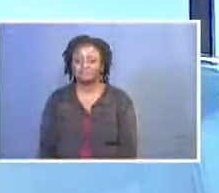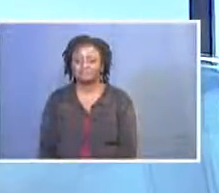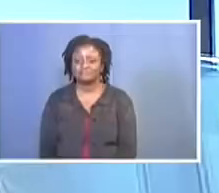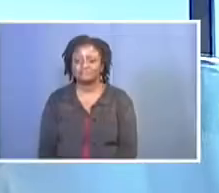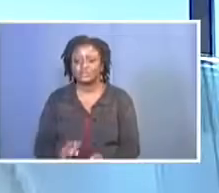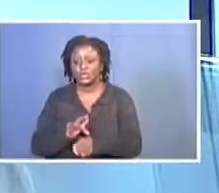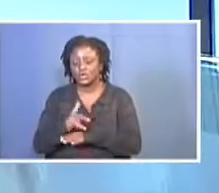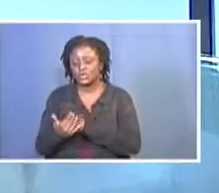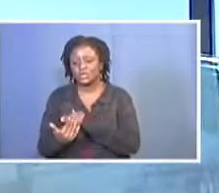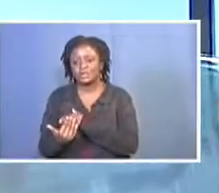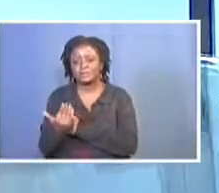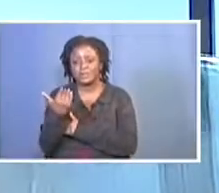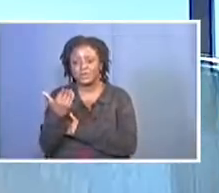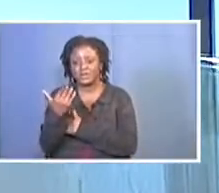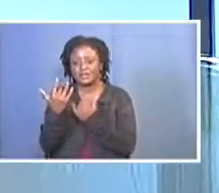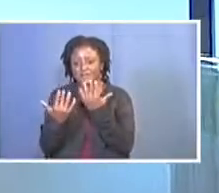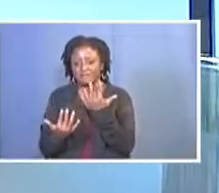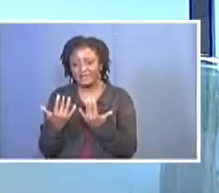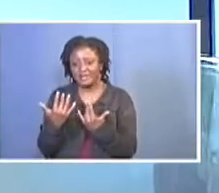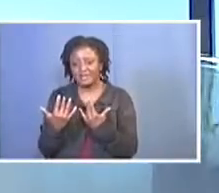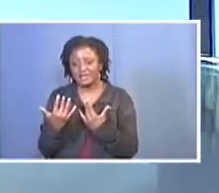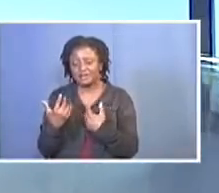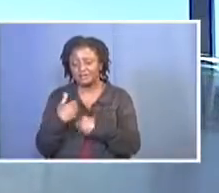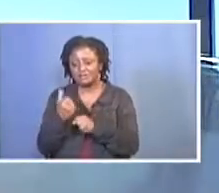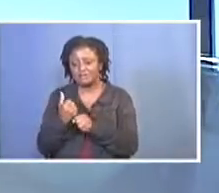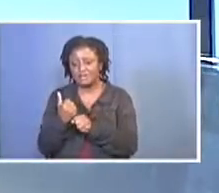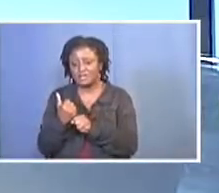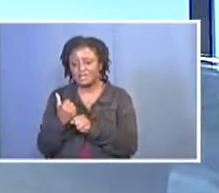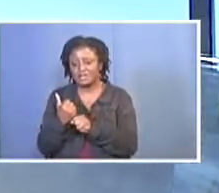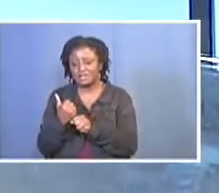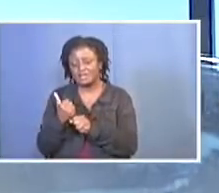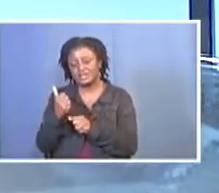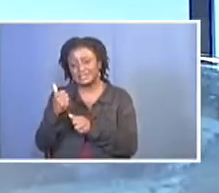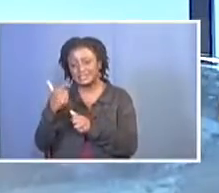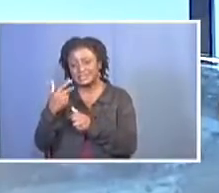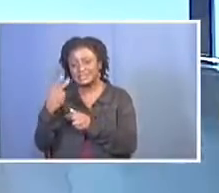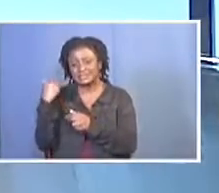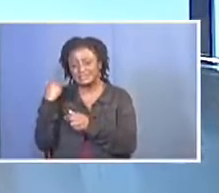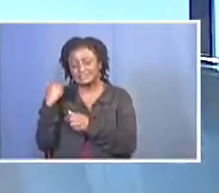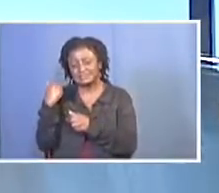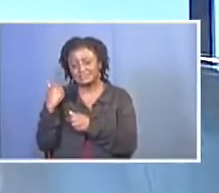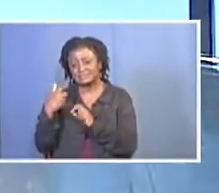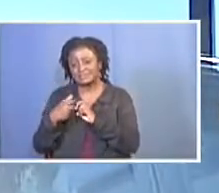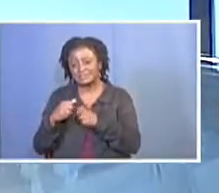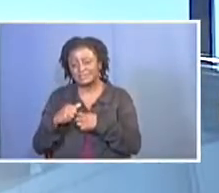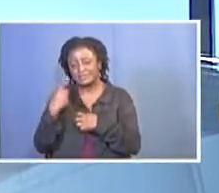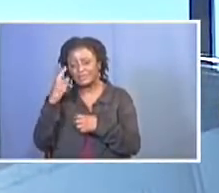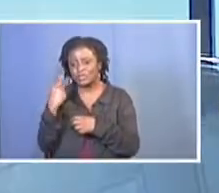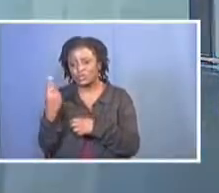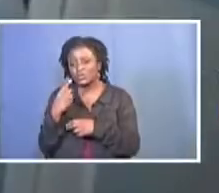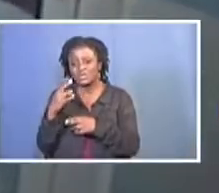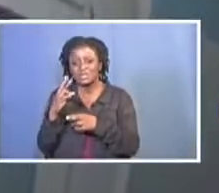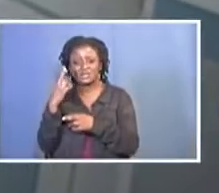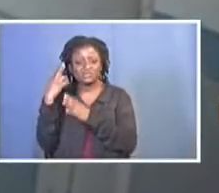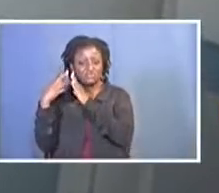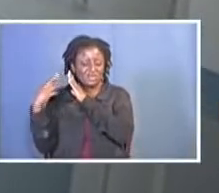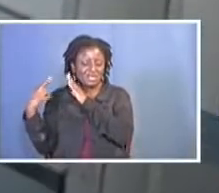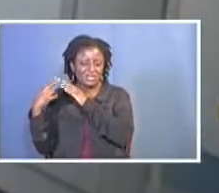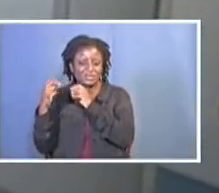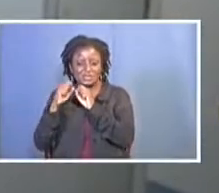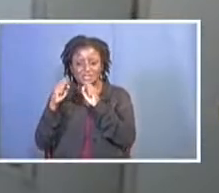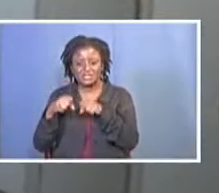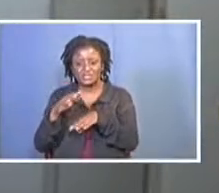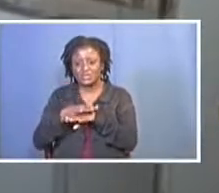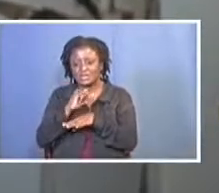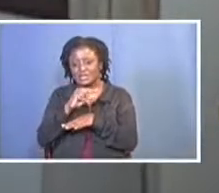An early morning fire causing a bit of a setback for the only radio station on Inagua. Coast FM radio owner George